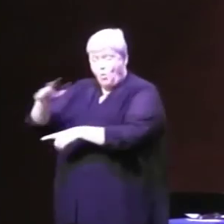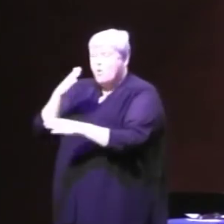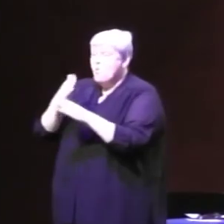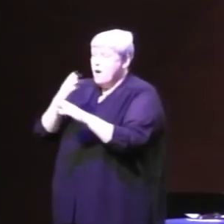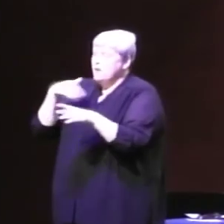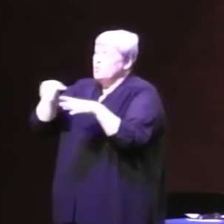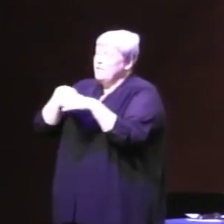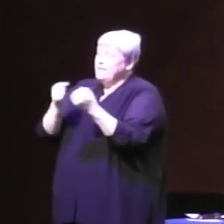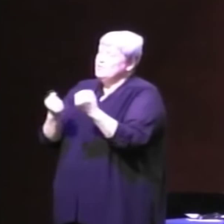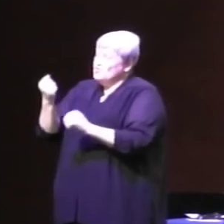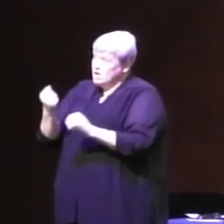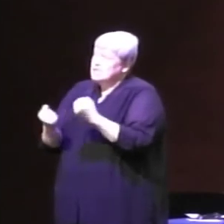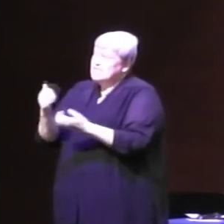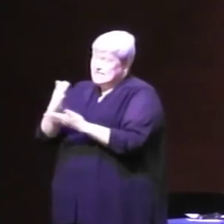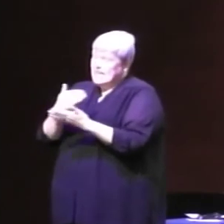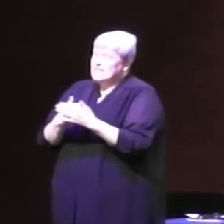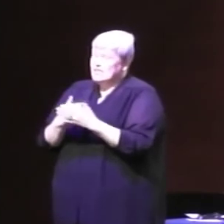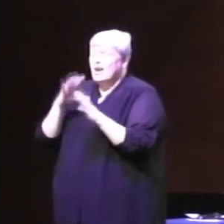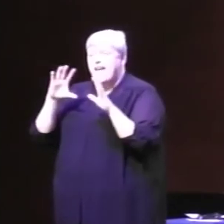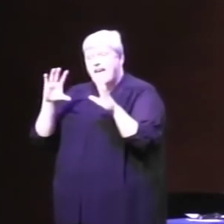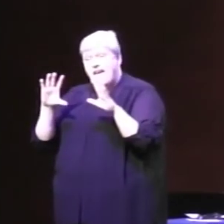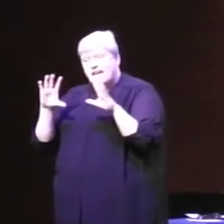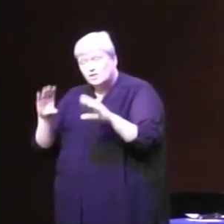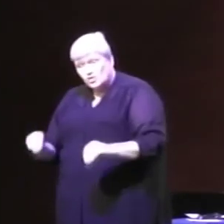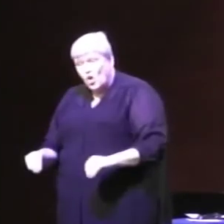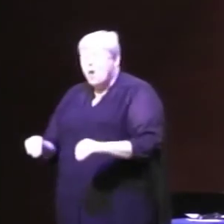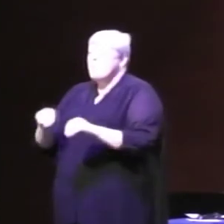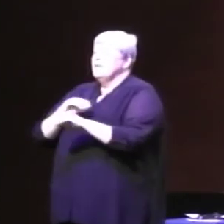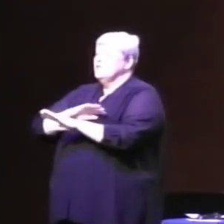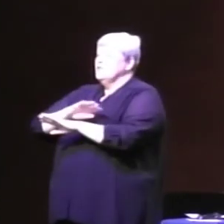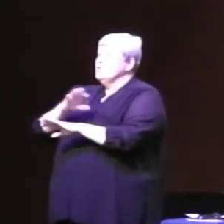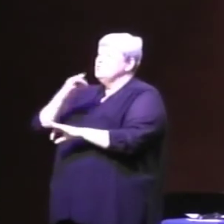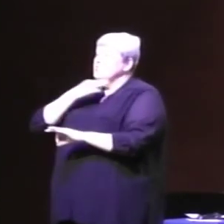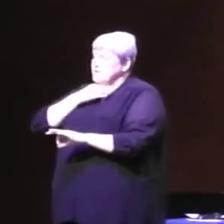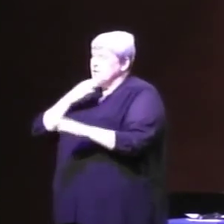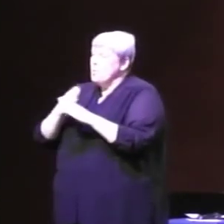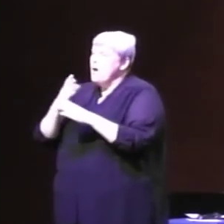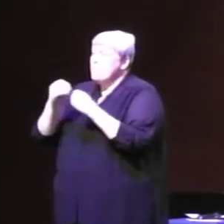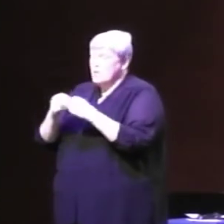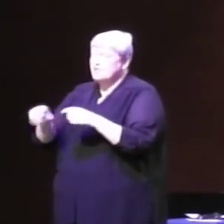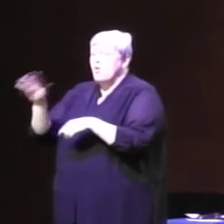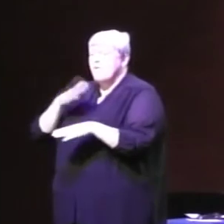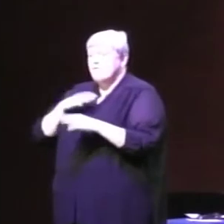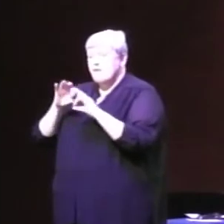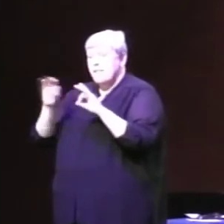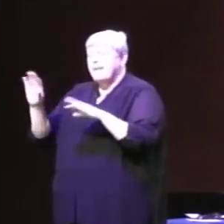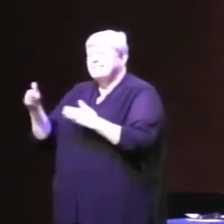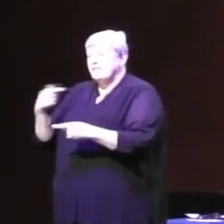justice and custodial sector to help end unsafe working practices in all frontline services. I second.